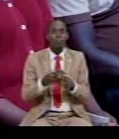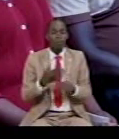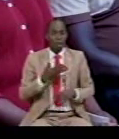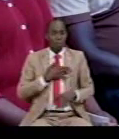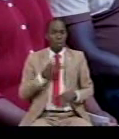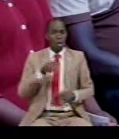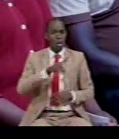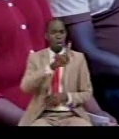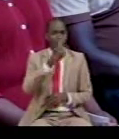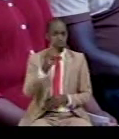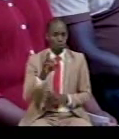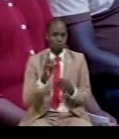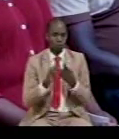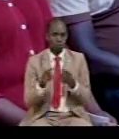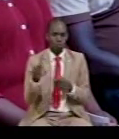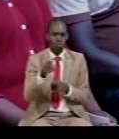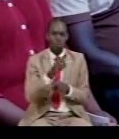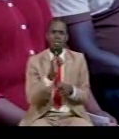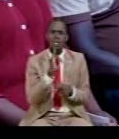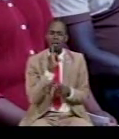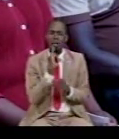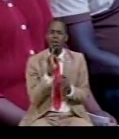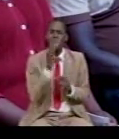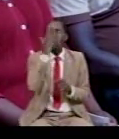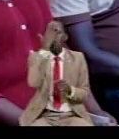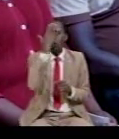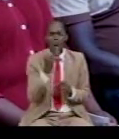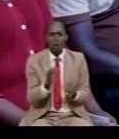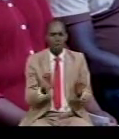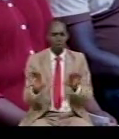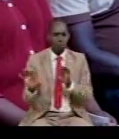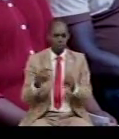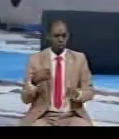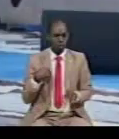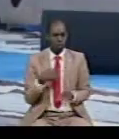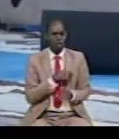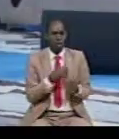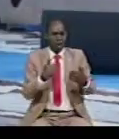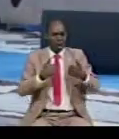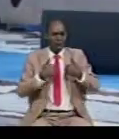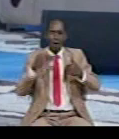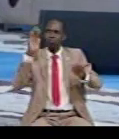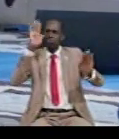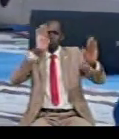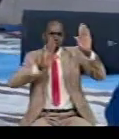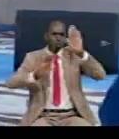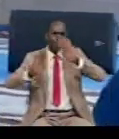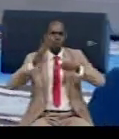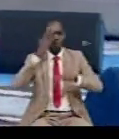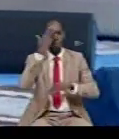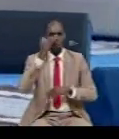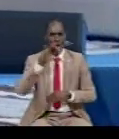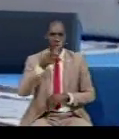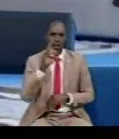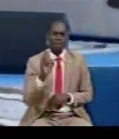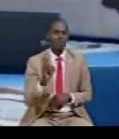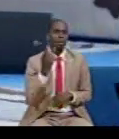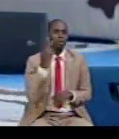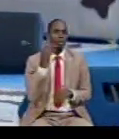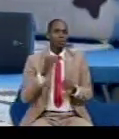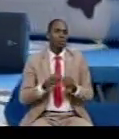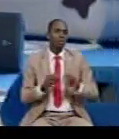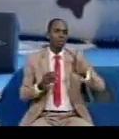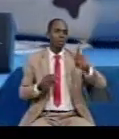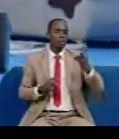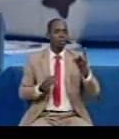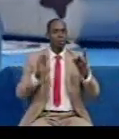My question is, why do we have trouble? Look at 2 Chronicles chapter 15, and I'm reading